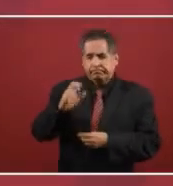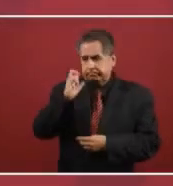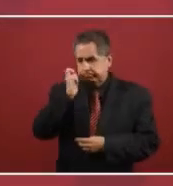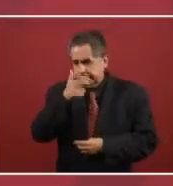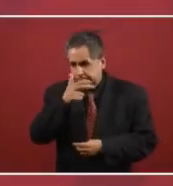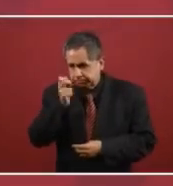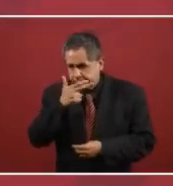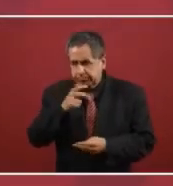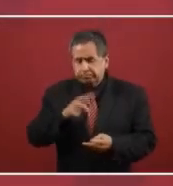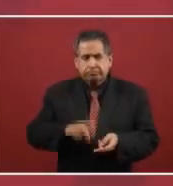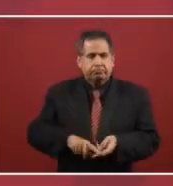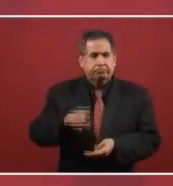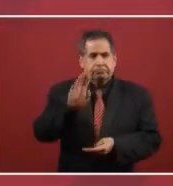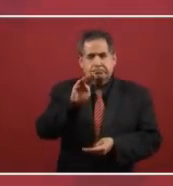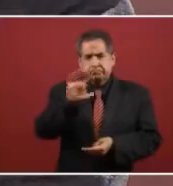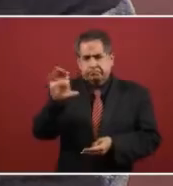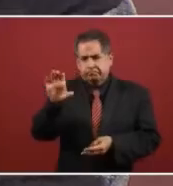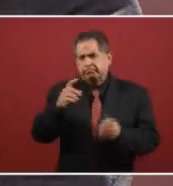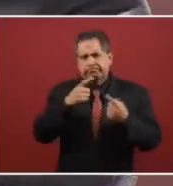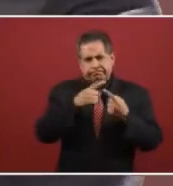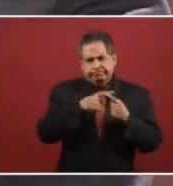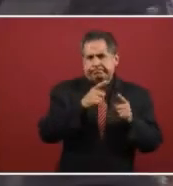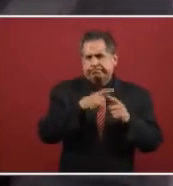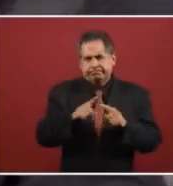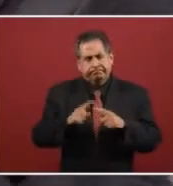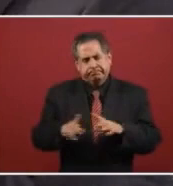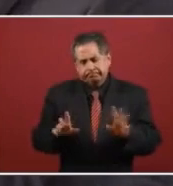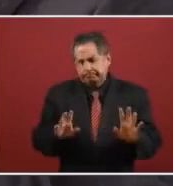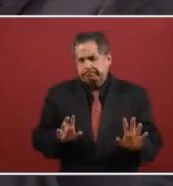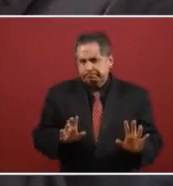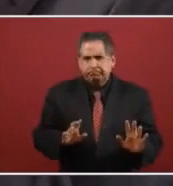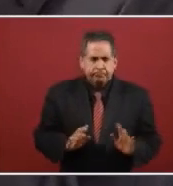Baja California. Baja California. Entonces,